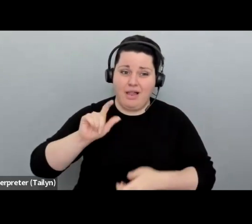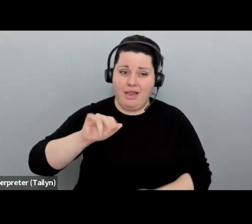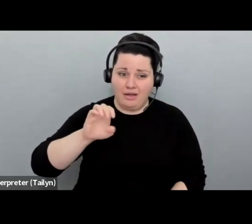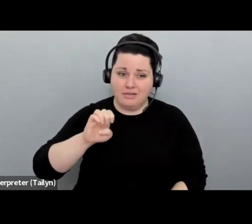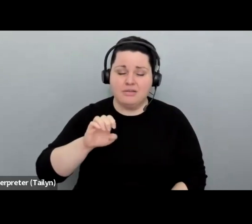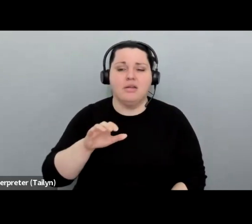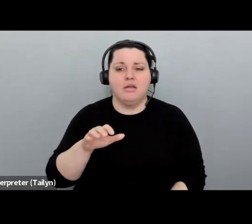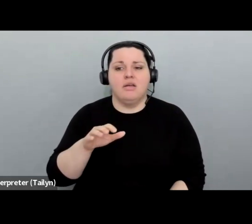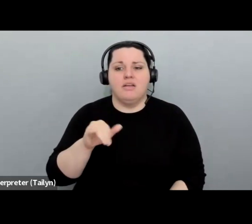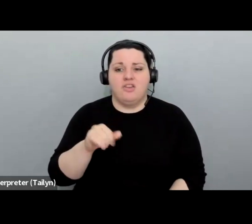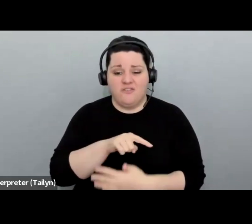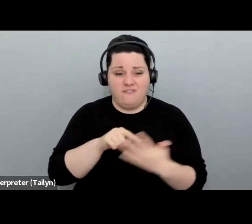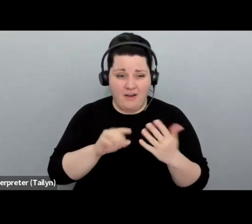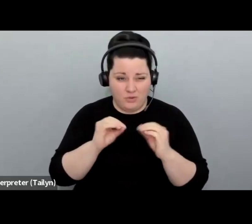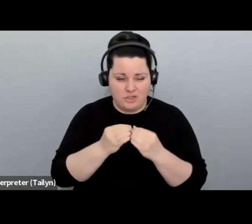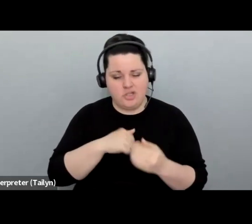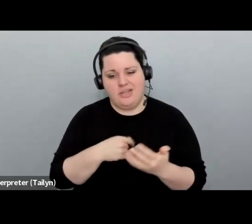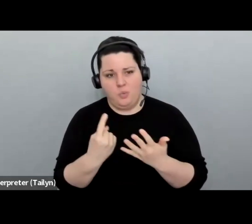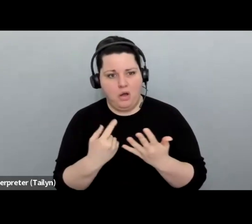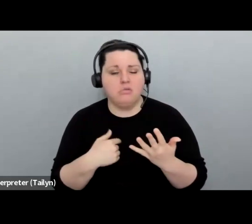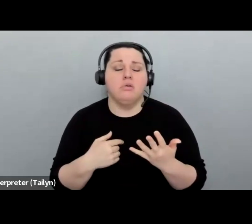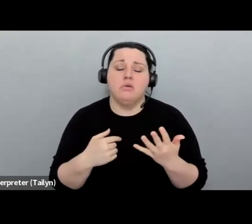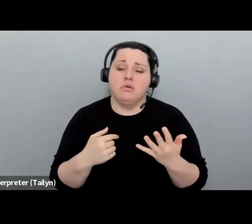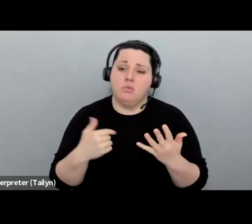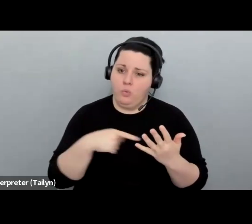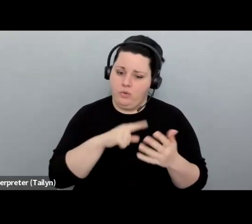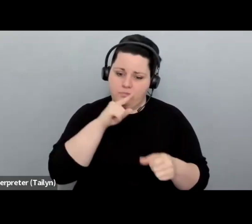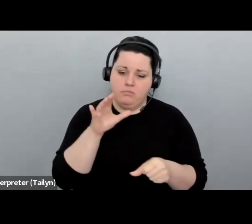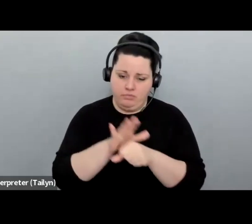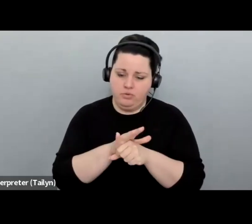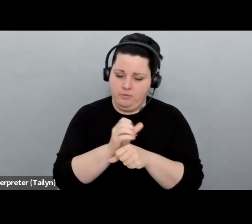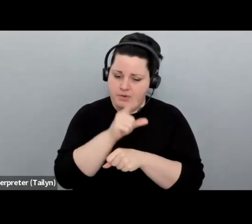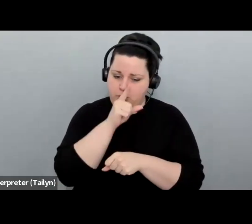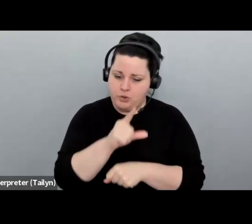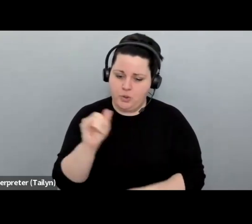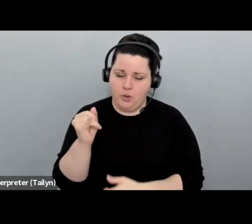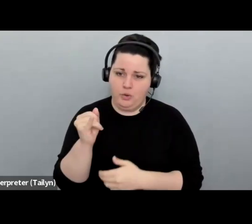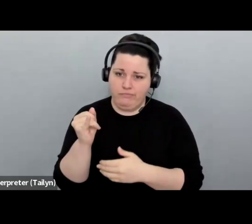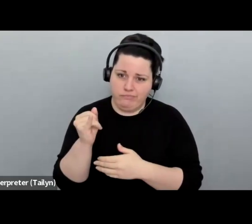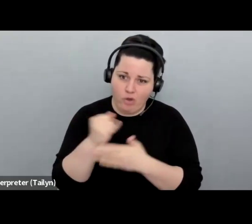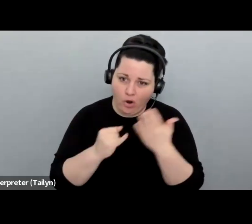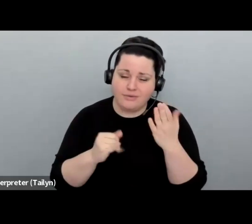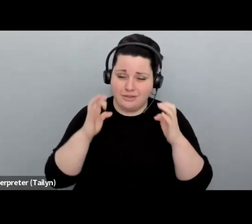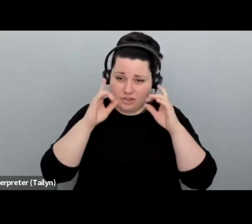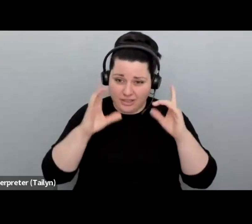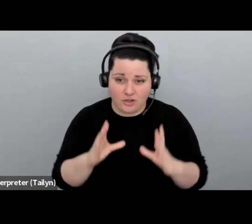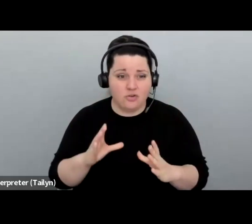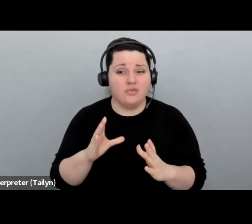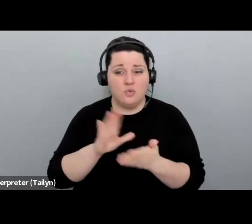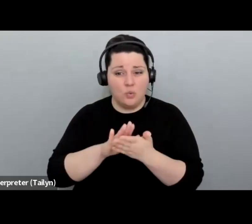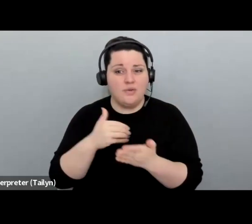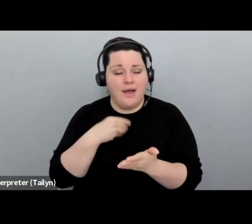arts organizations, all committed to making sure that our arts educators in schools have funding, resources,